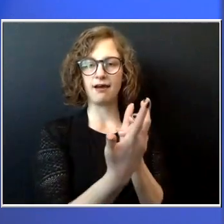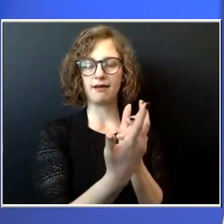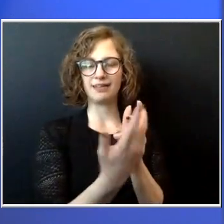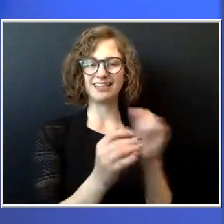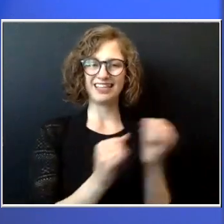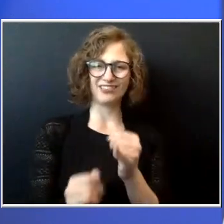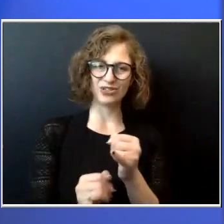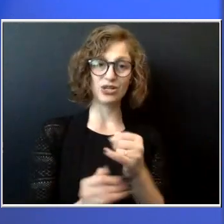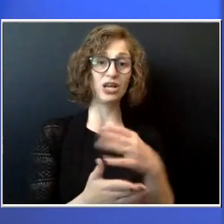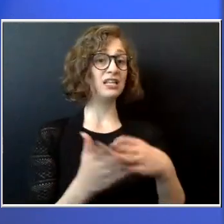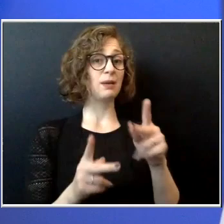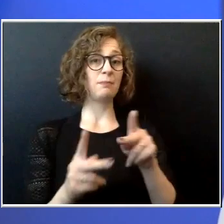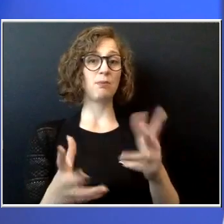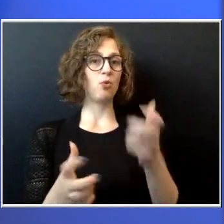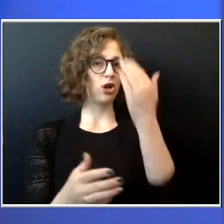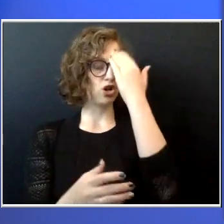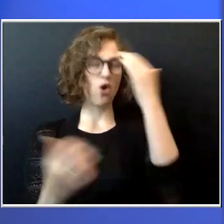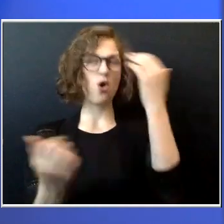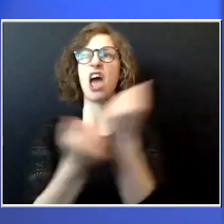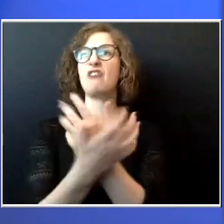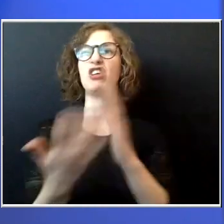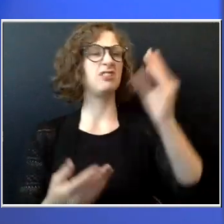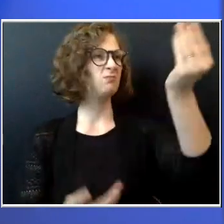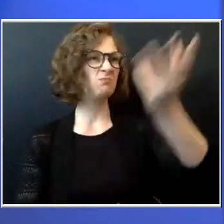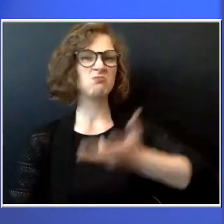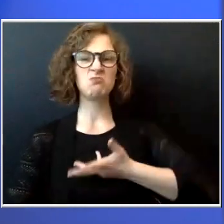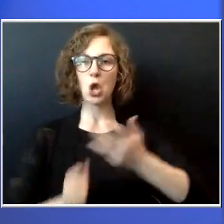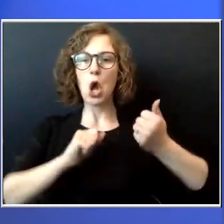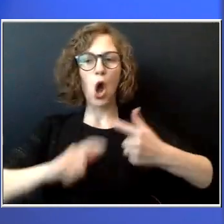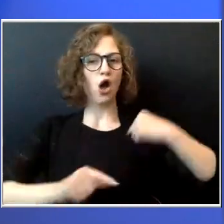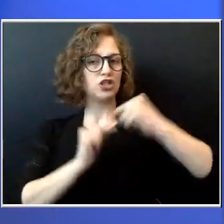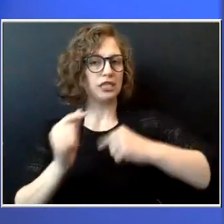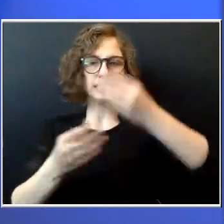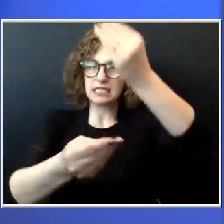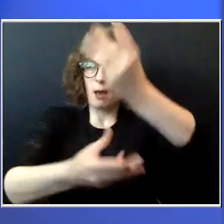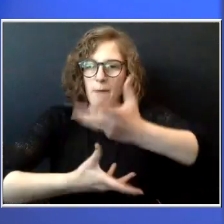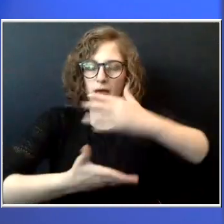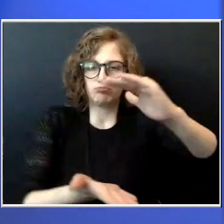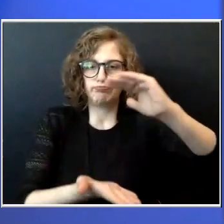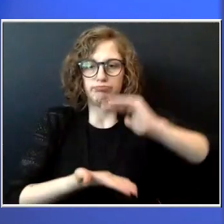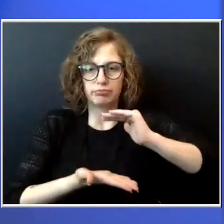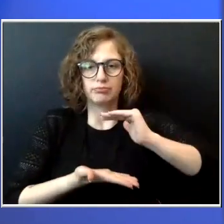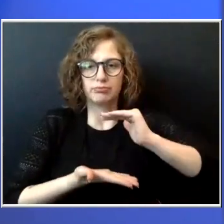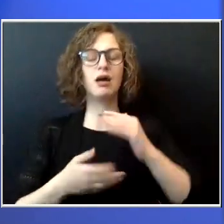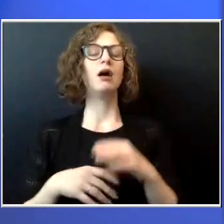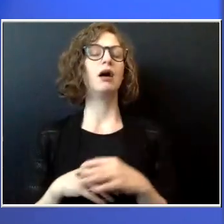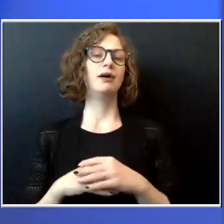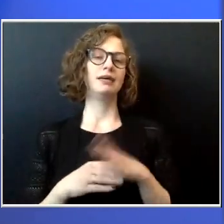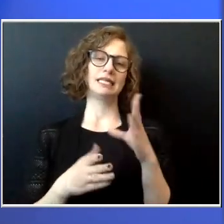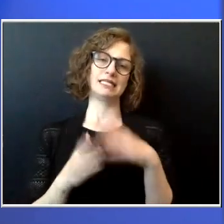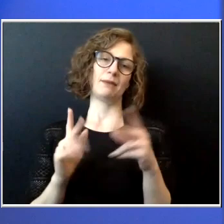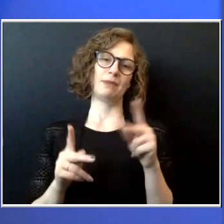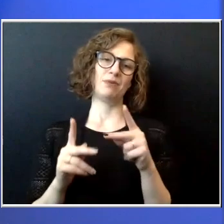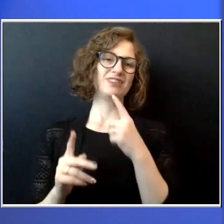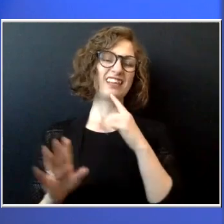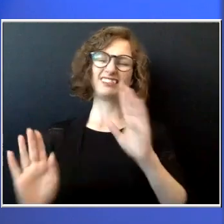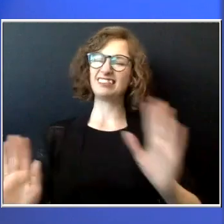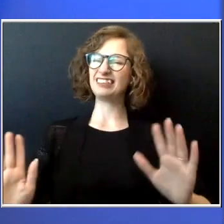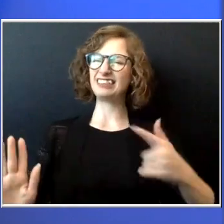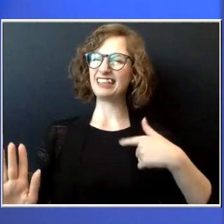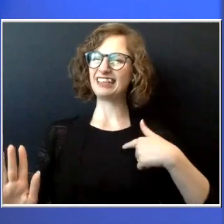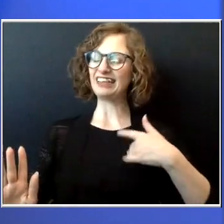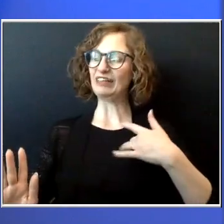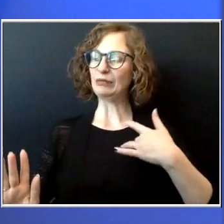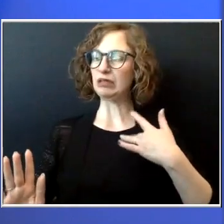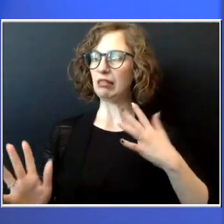All genes, high risk, low risk, medium risk, everything. And there are others who just were like, I have a lot going on. I just want to look at the genes that